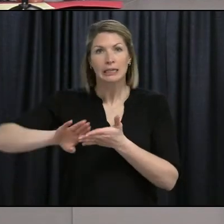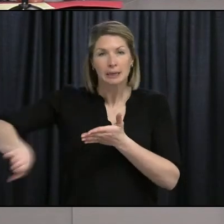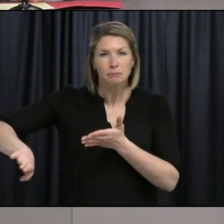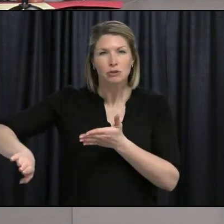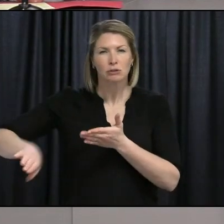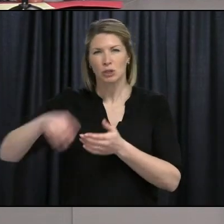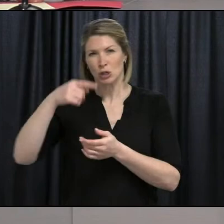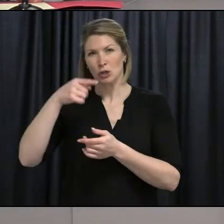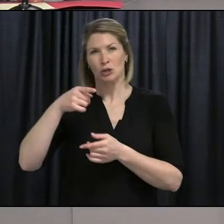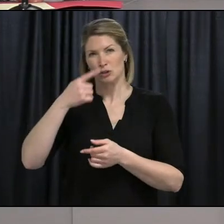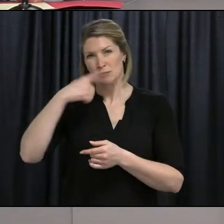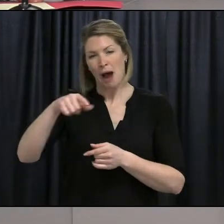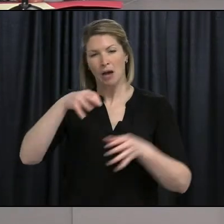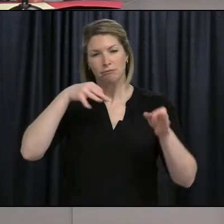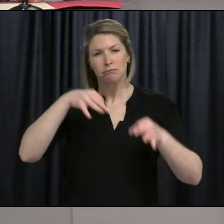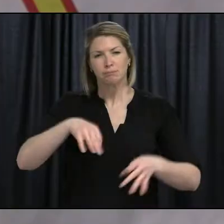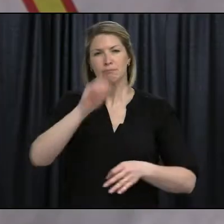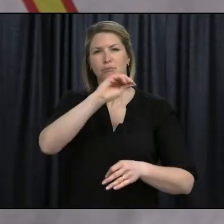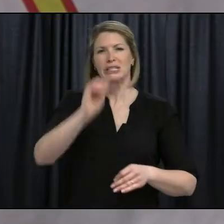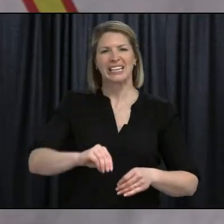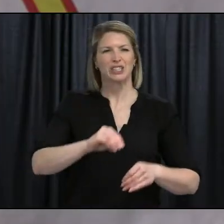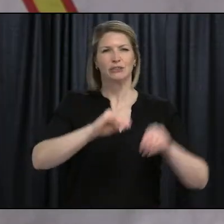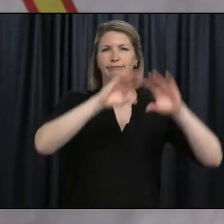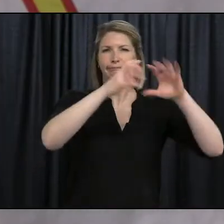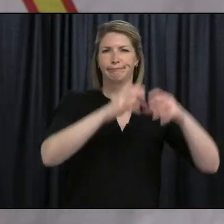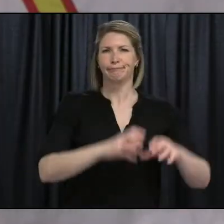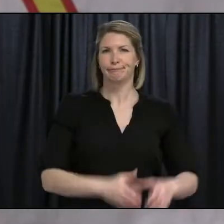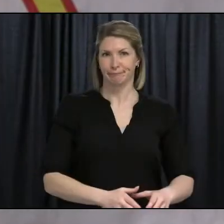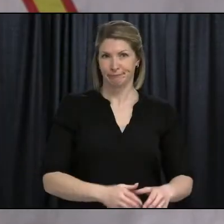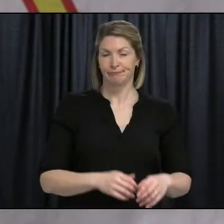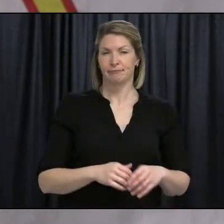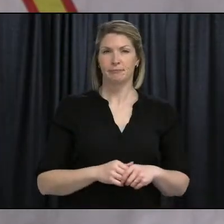sort of thing? So we do have those